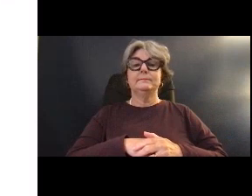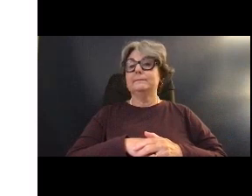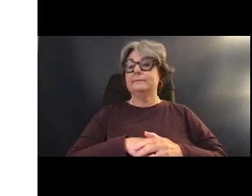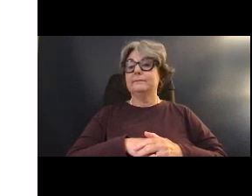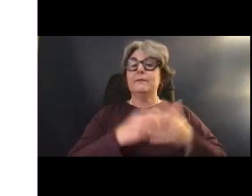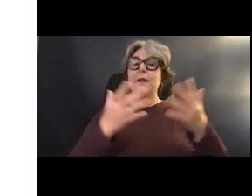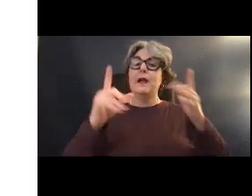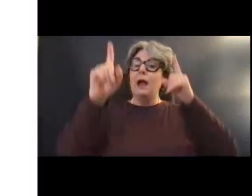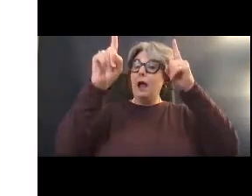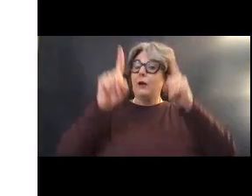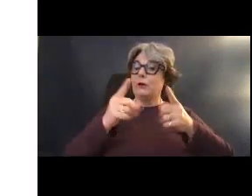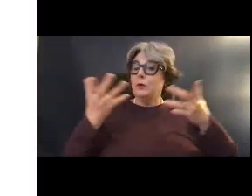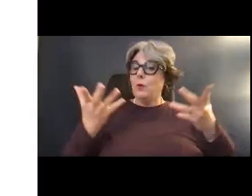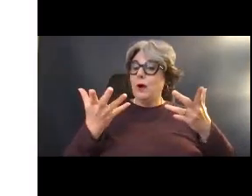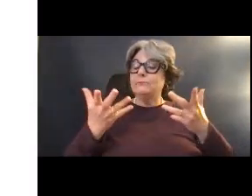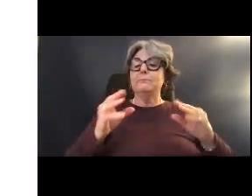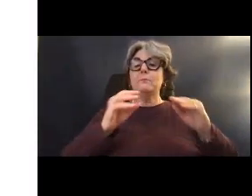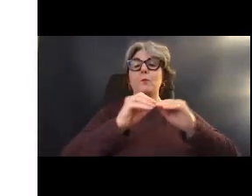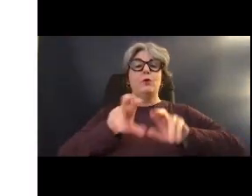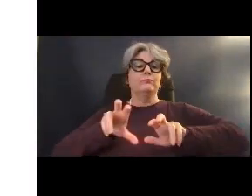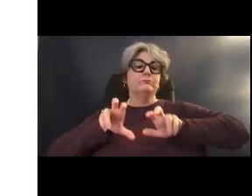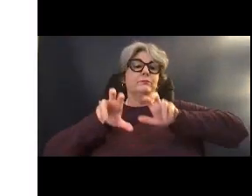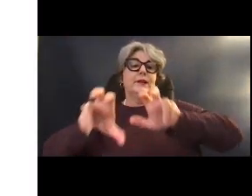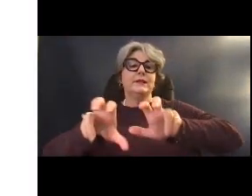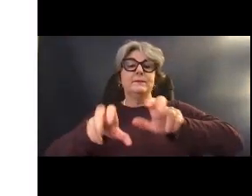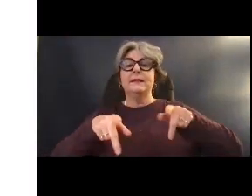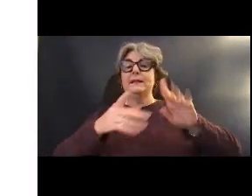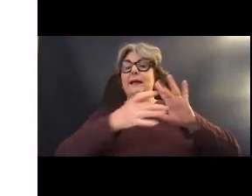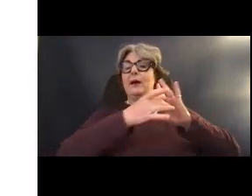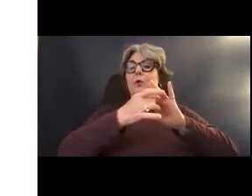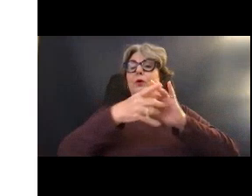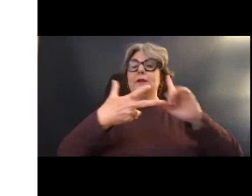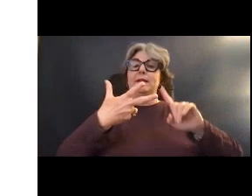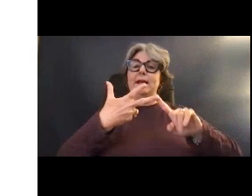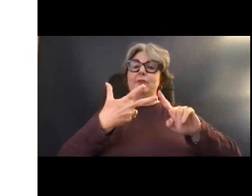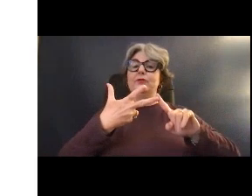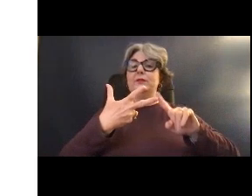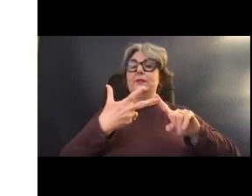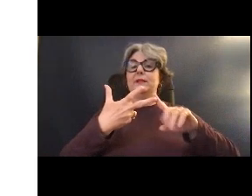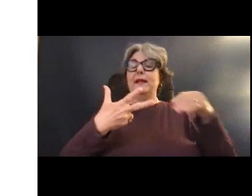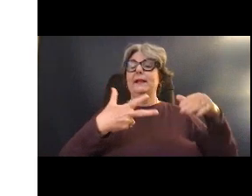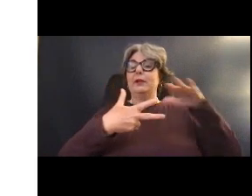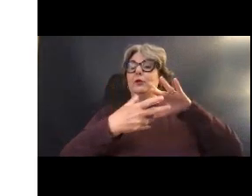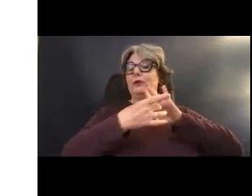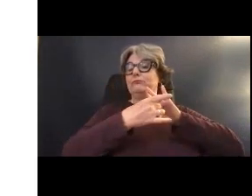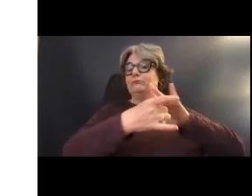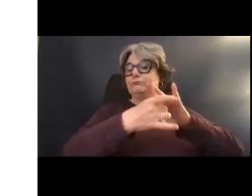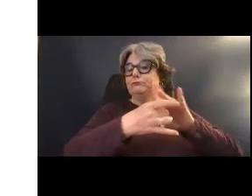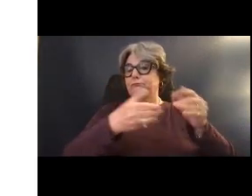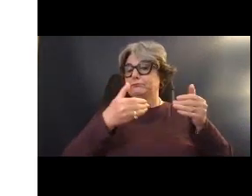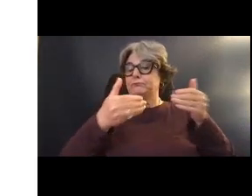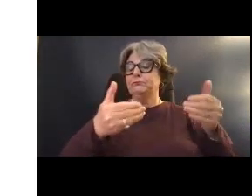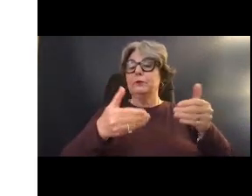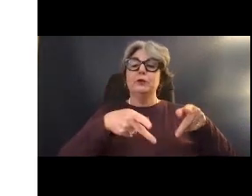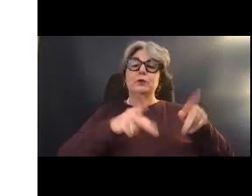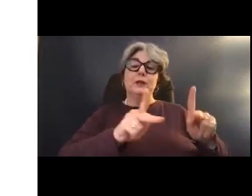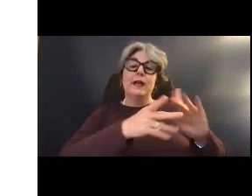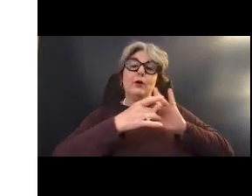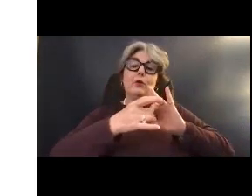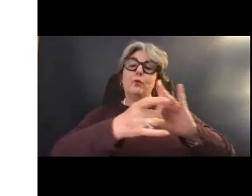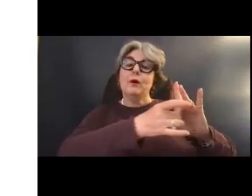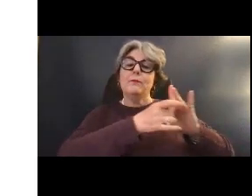So our objectives are to increase investment, enable coordination and collaboration, increase cooperation to enable